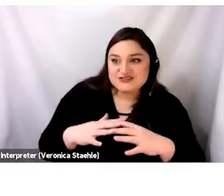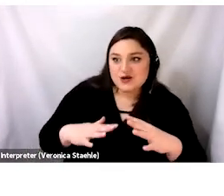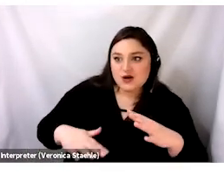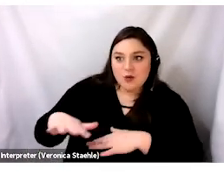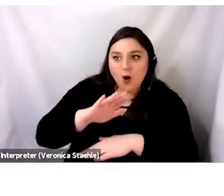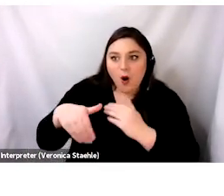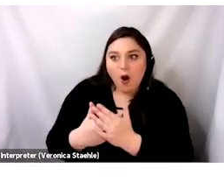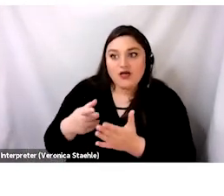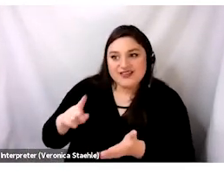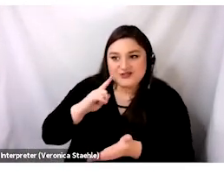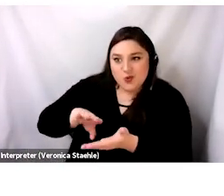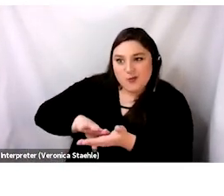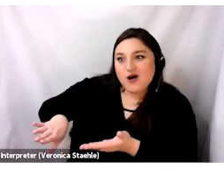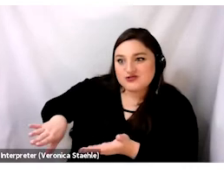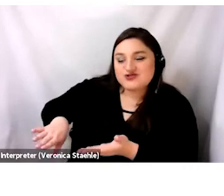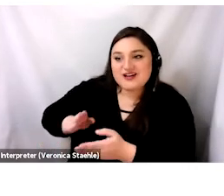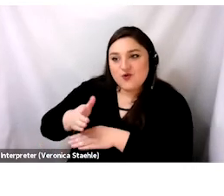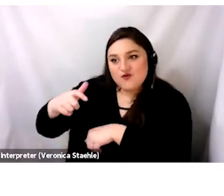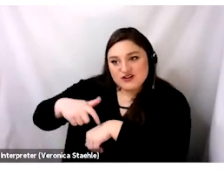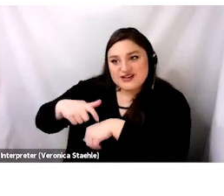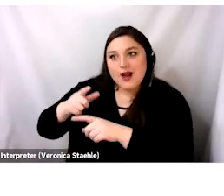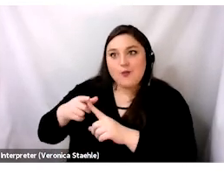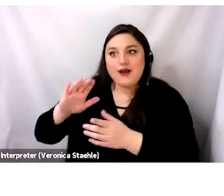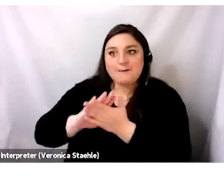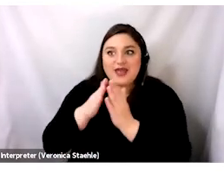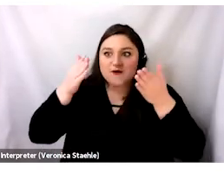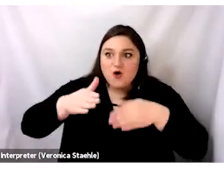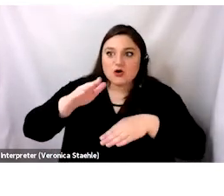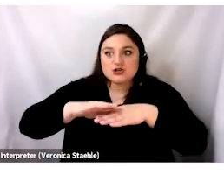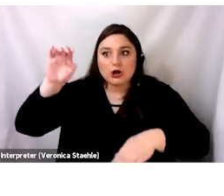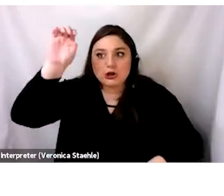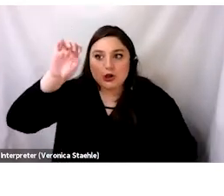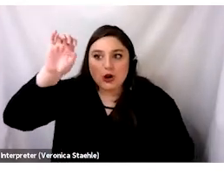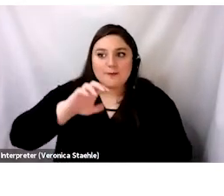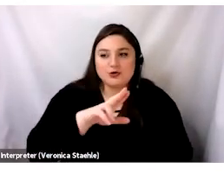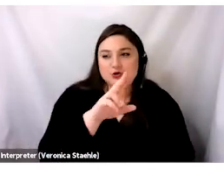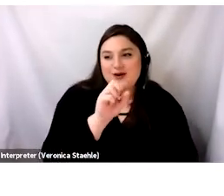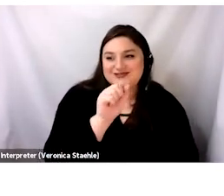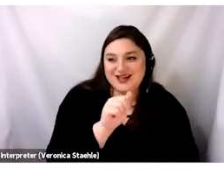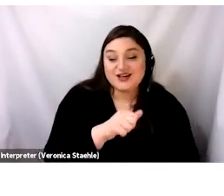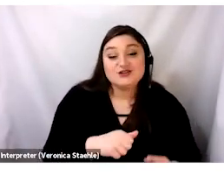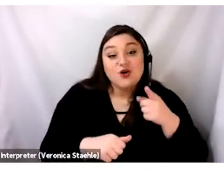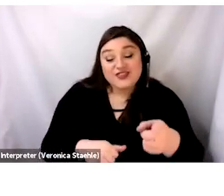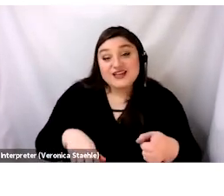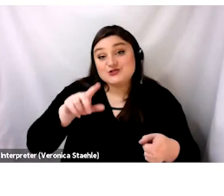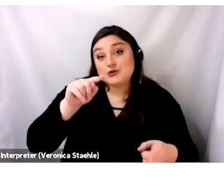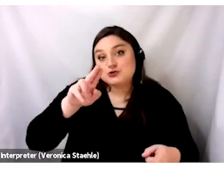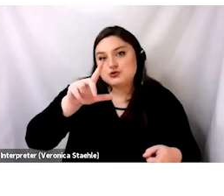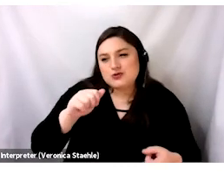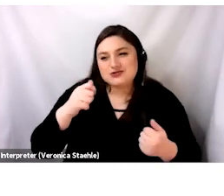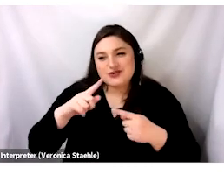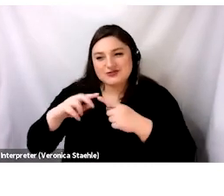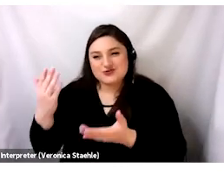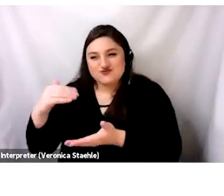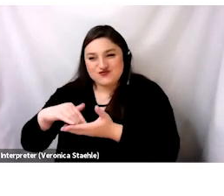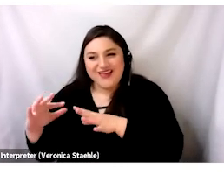the global market centralized around Europe and the US. And so Tula is sort of reclaiming this narrative, this relationship to